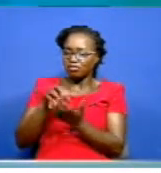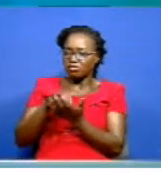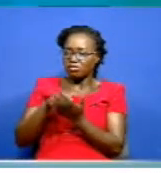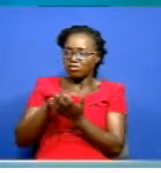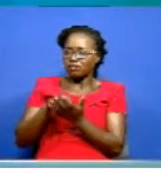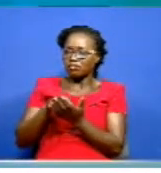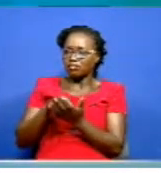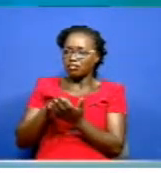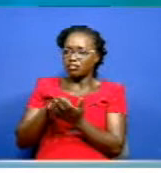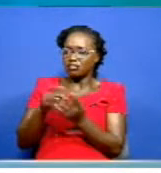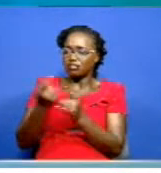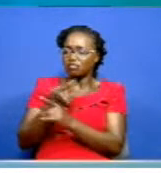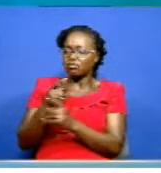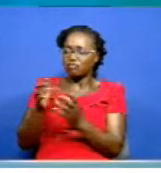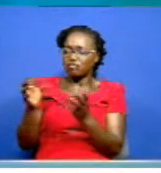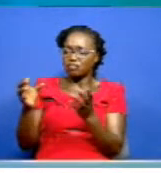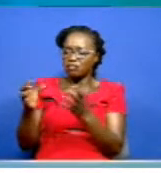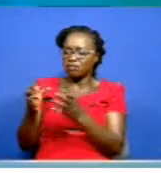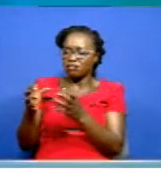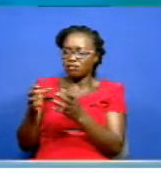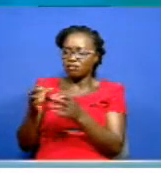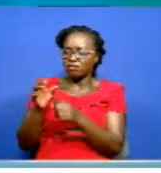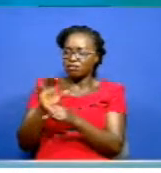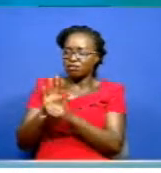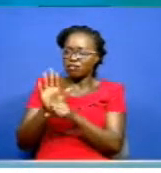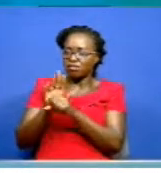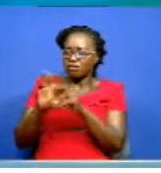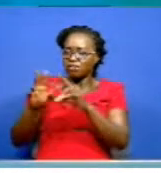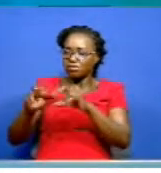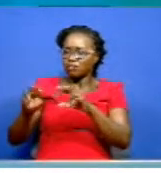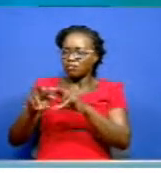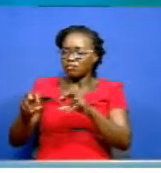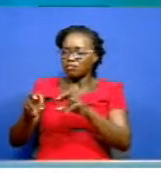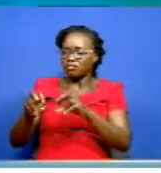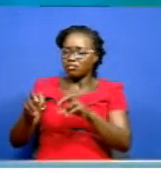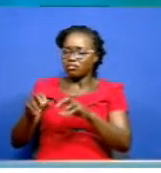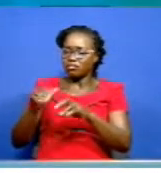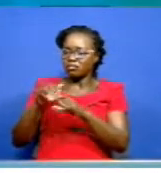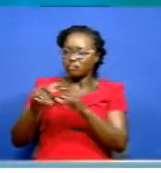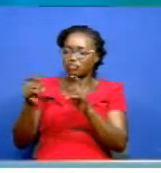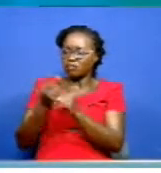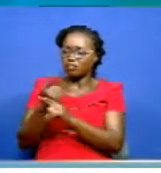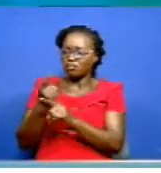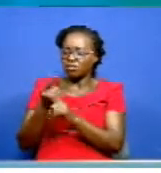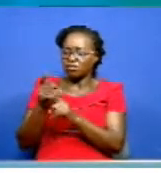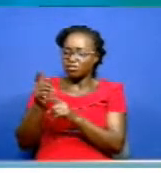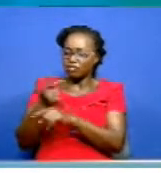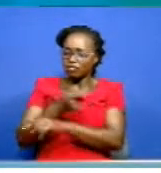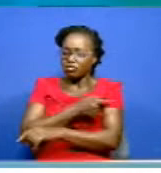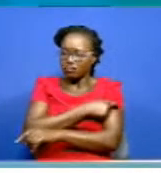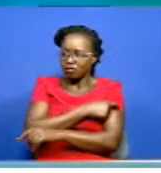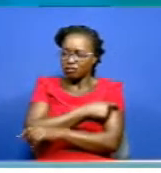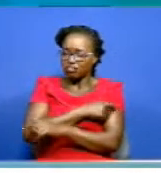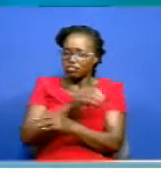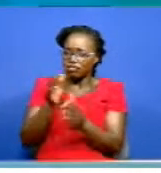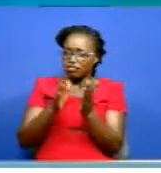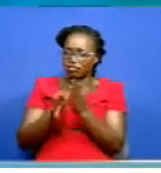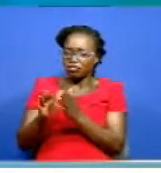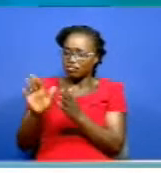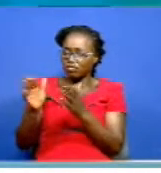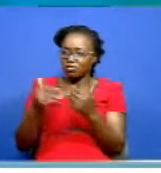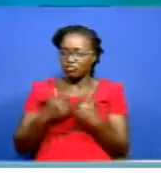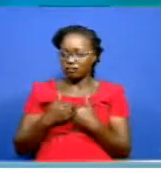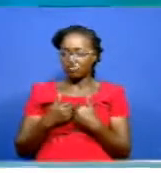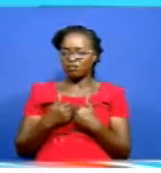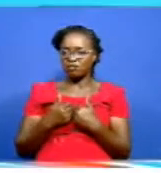have done a lot of research in the various vaccination preparations that they have made.